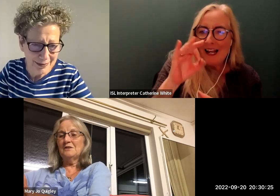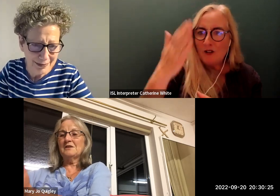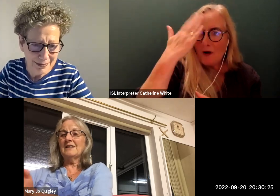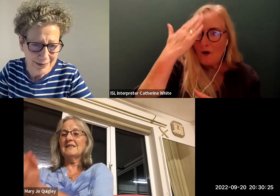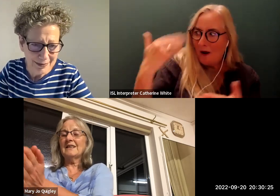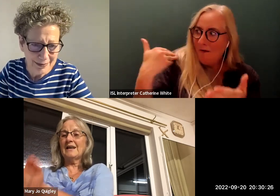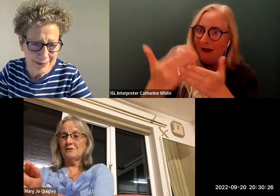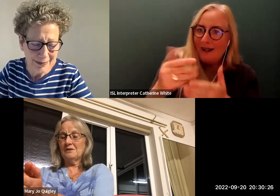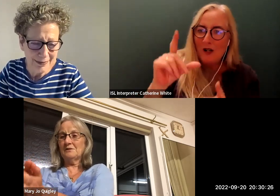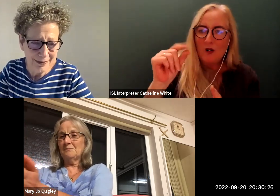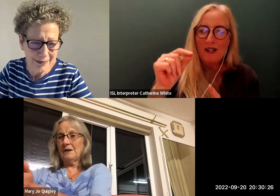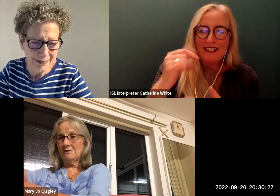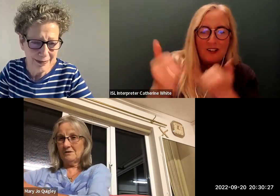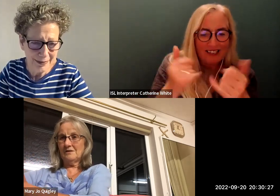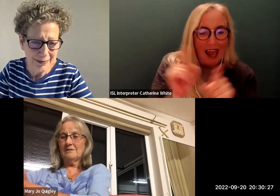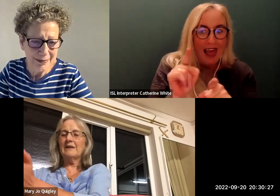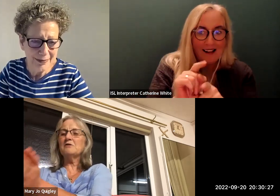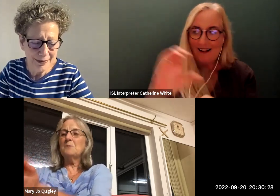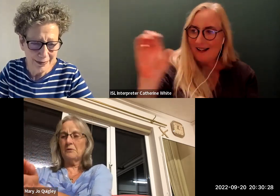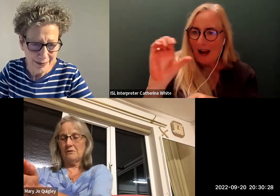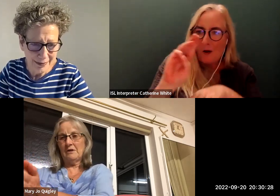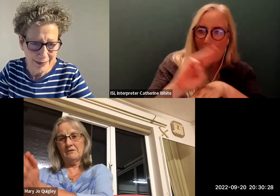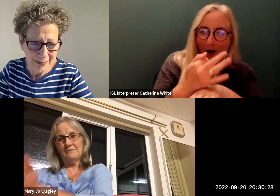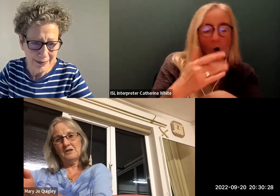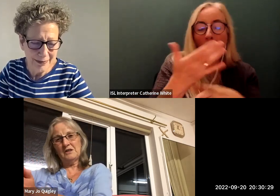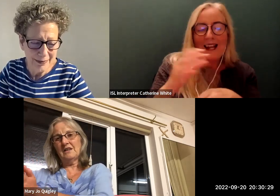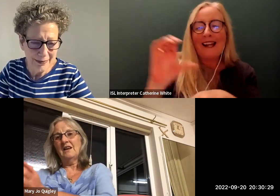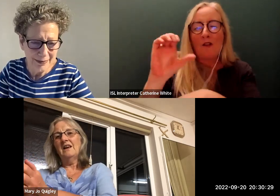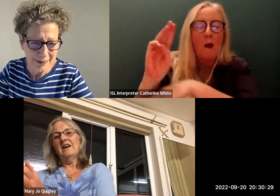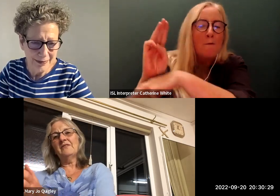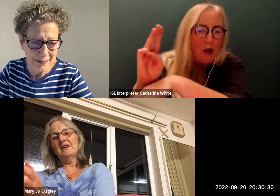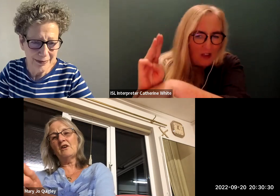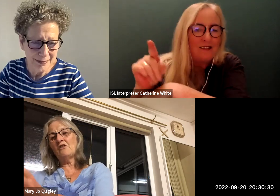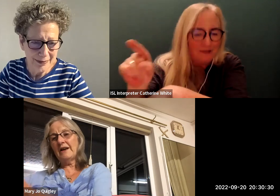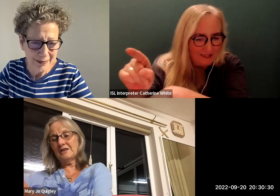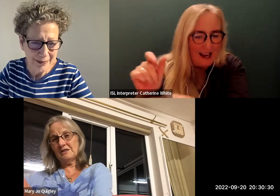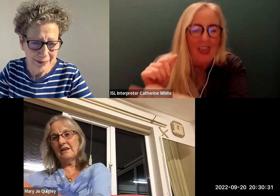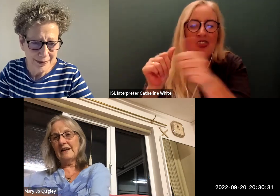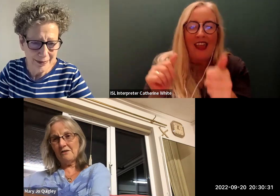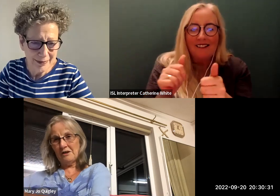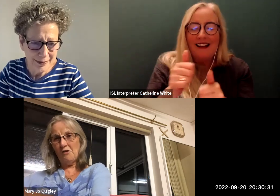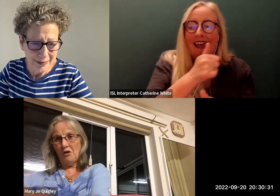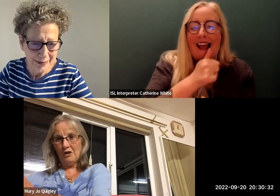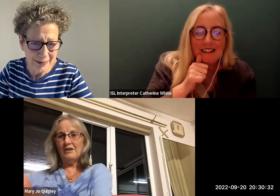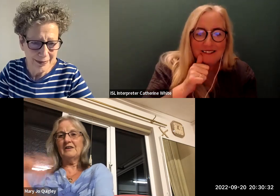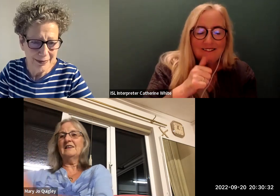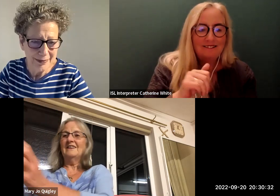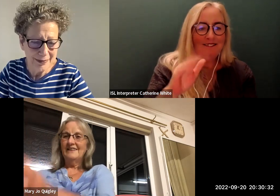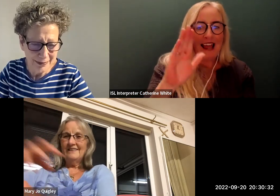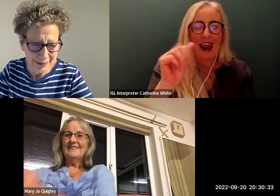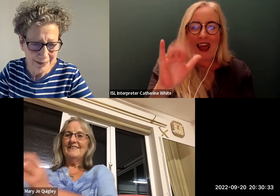20 years, as in Catherine's mother, rather, should I say, and then her aunt, and Larry, her uncle,